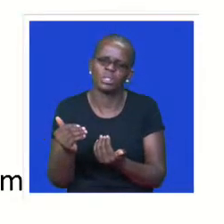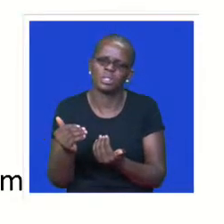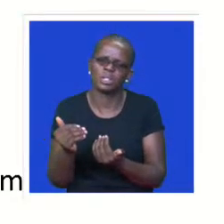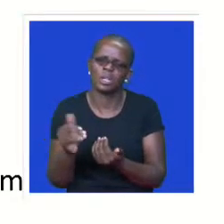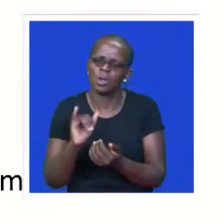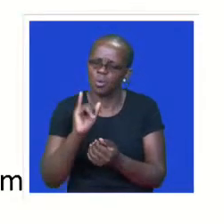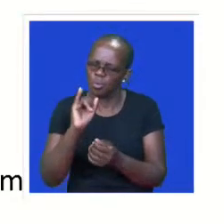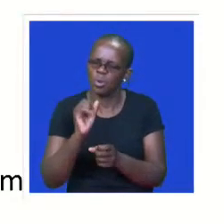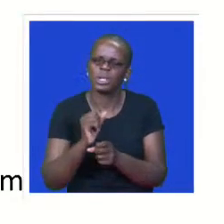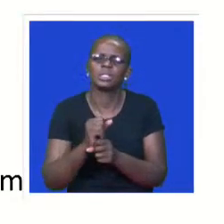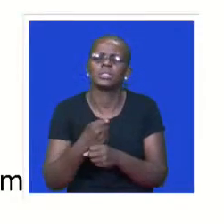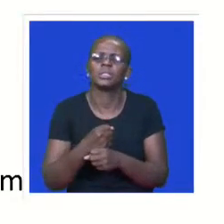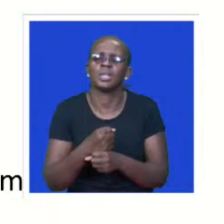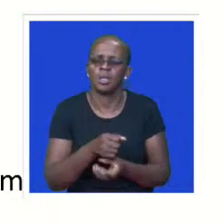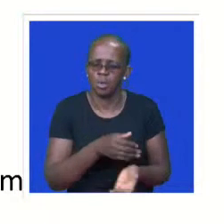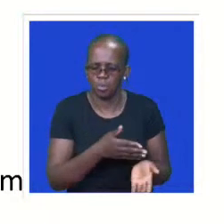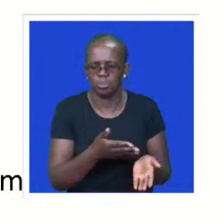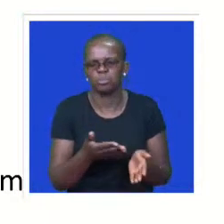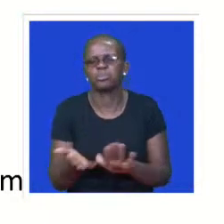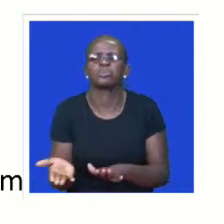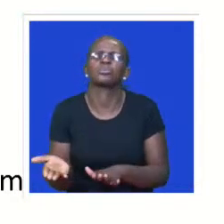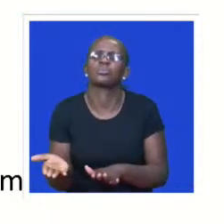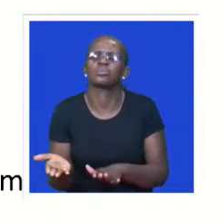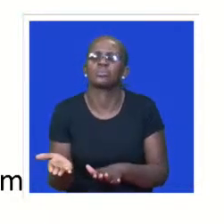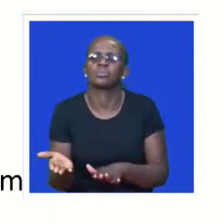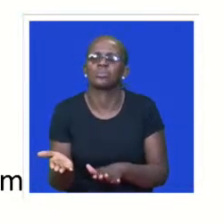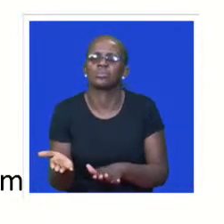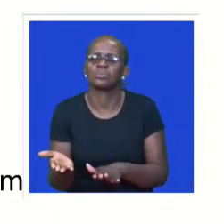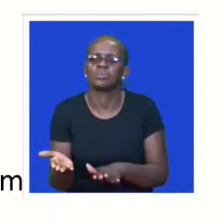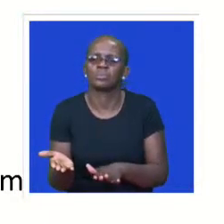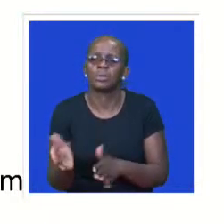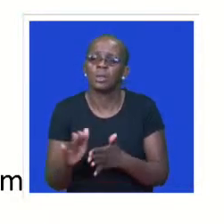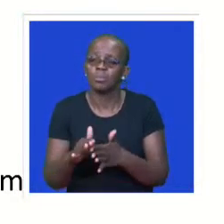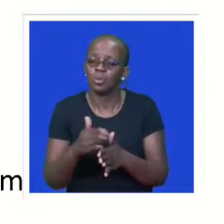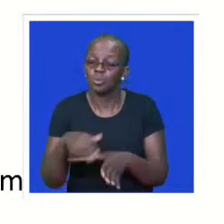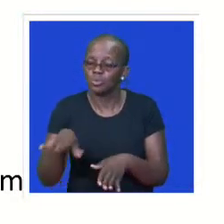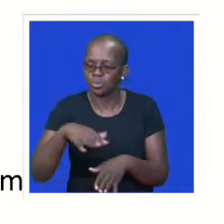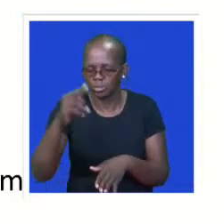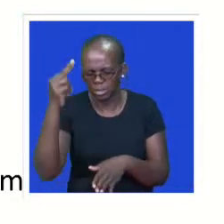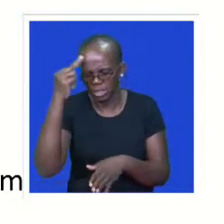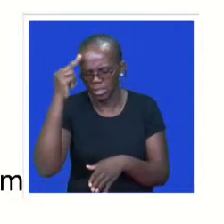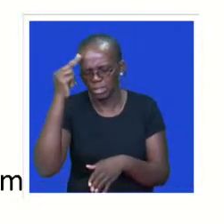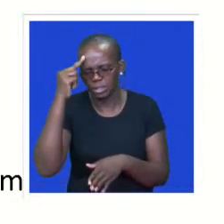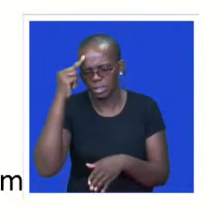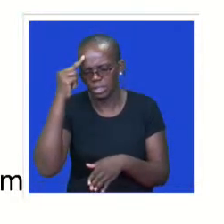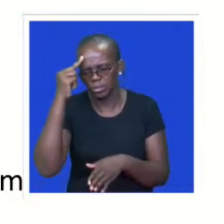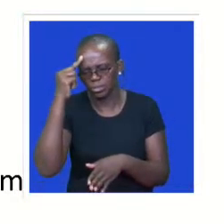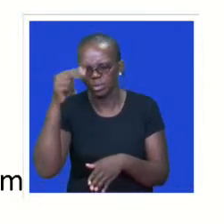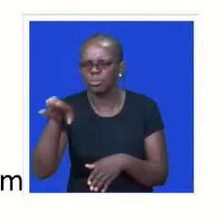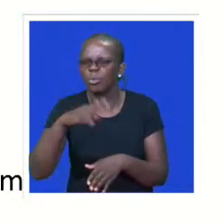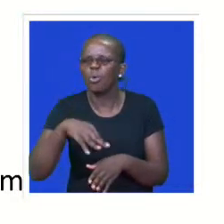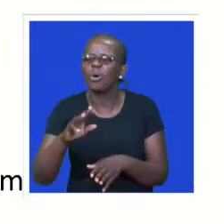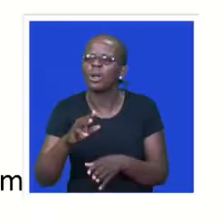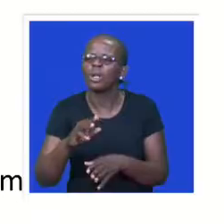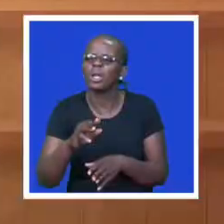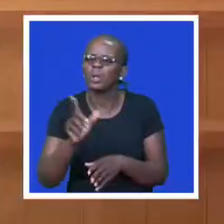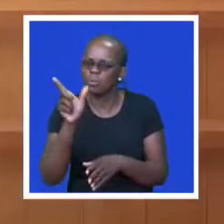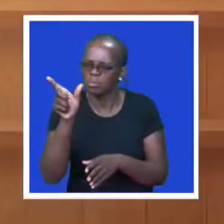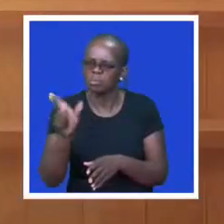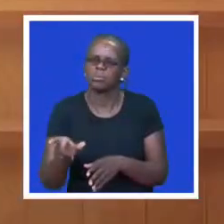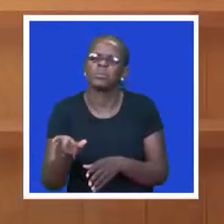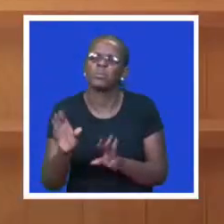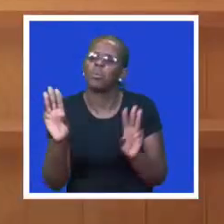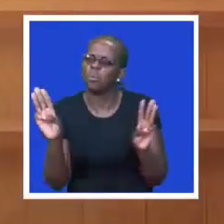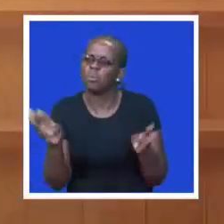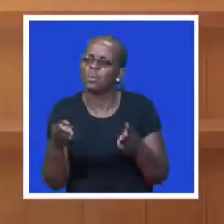and return to the ground from which he was made. So that explains the reason why we die. And when we die,